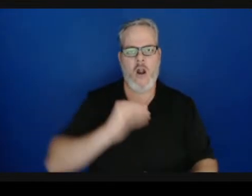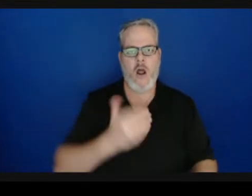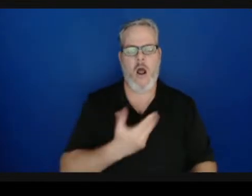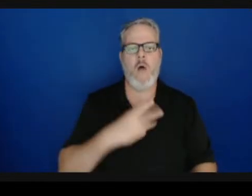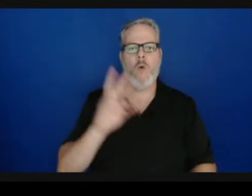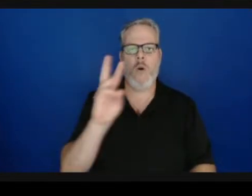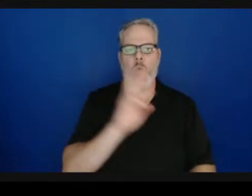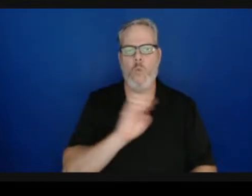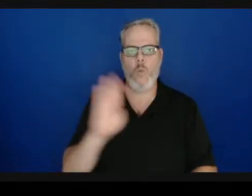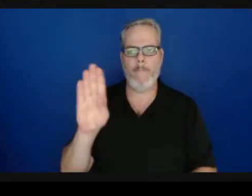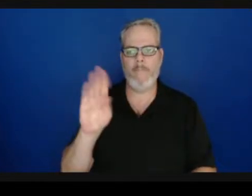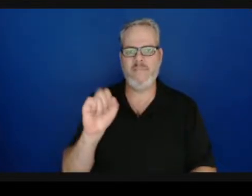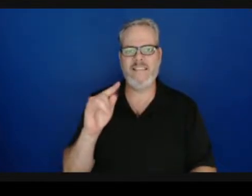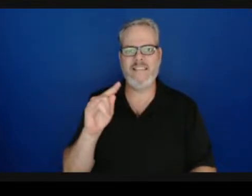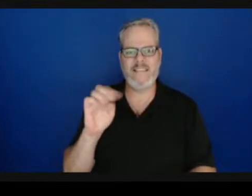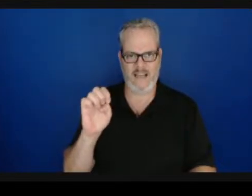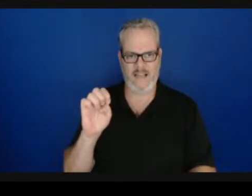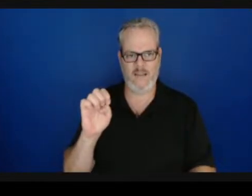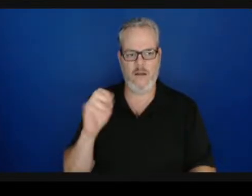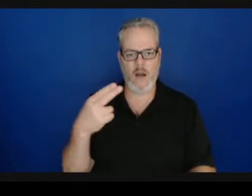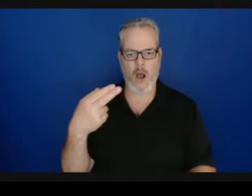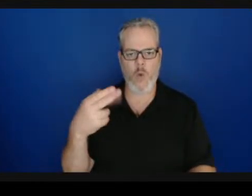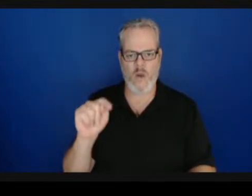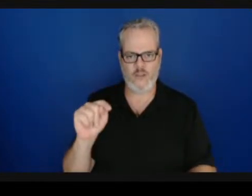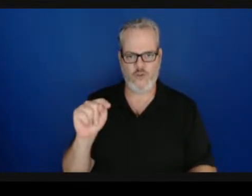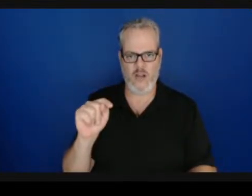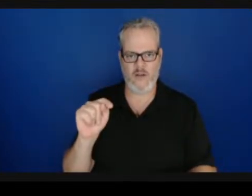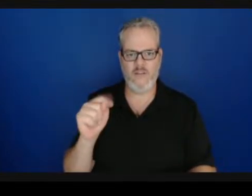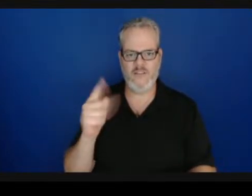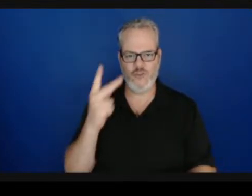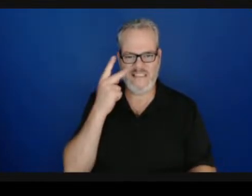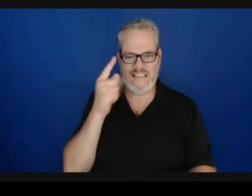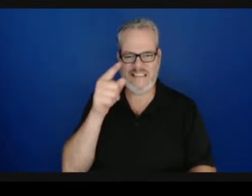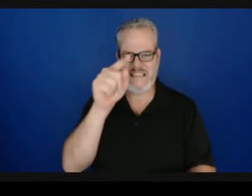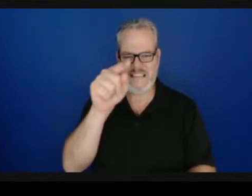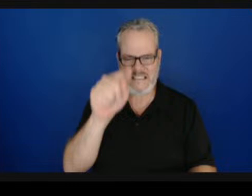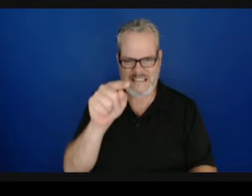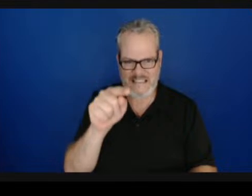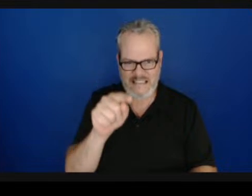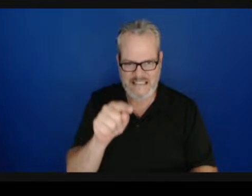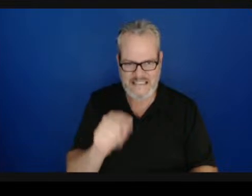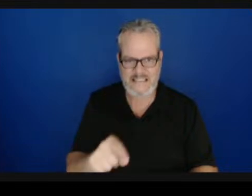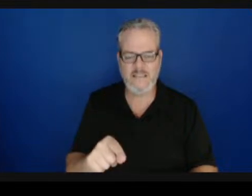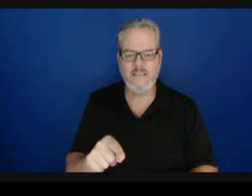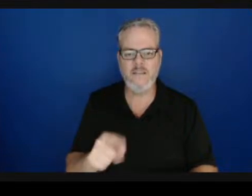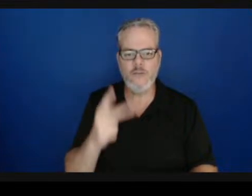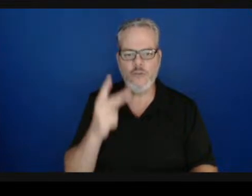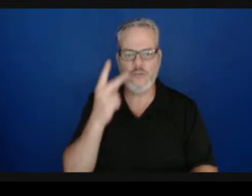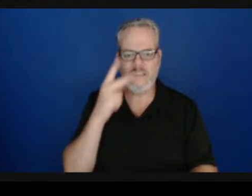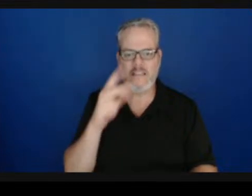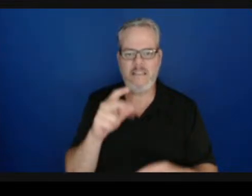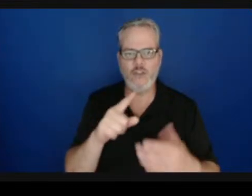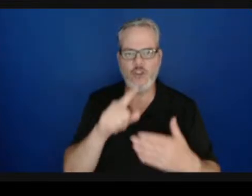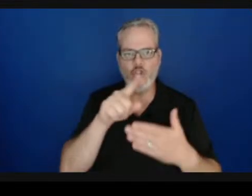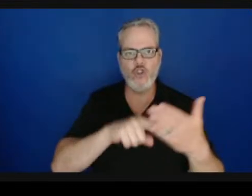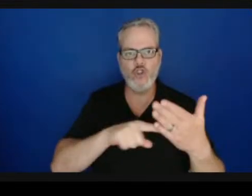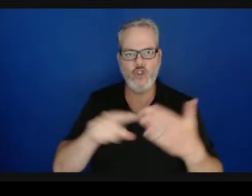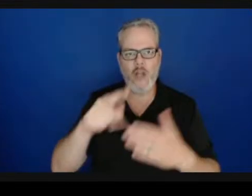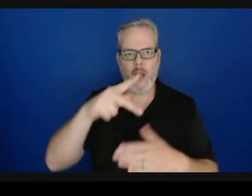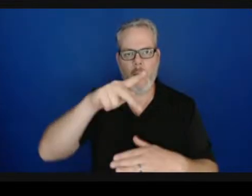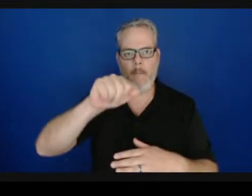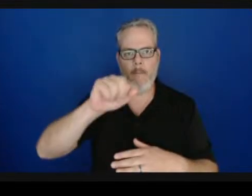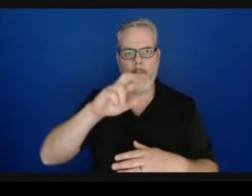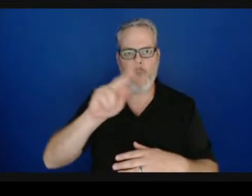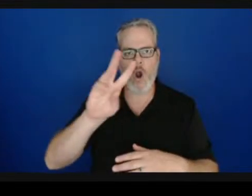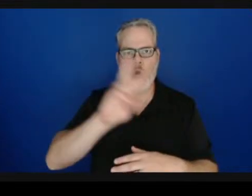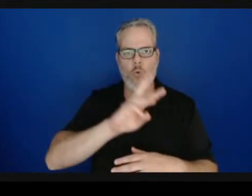tracker. Let's see, lava glow may be viewable from open parking and pullouts along Chain of Craters Road. Check the park website for best